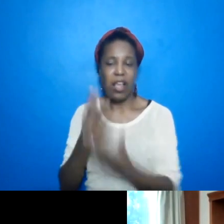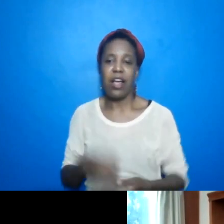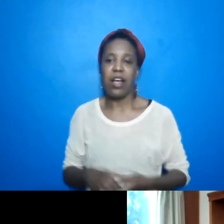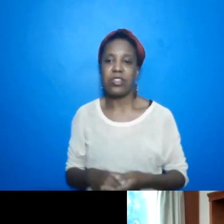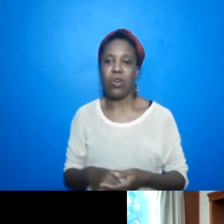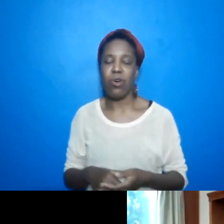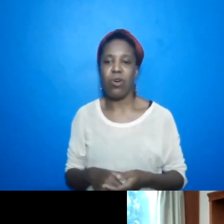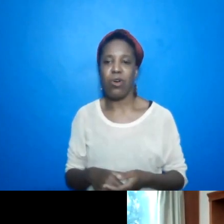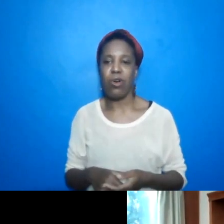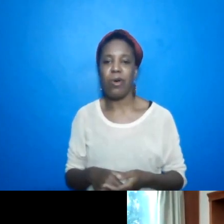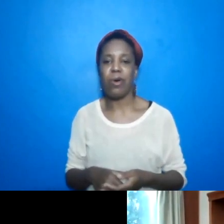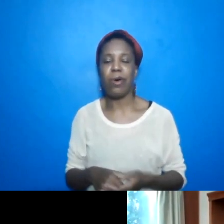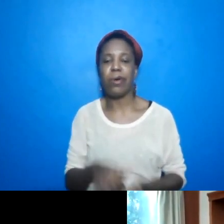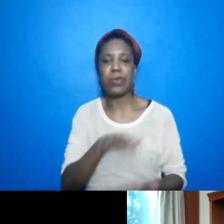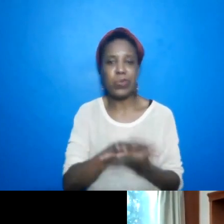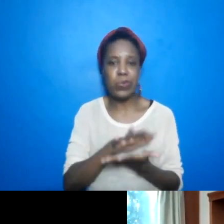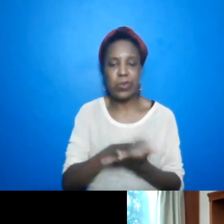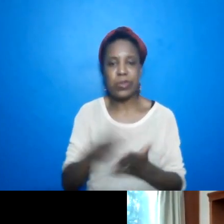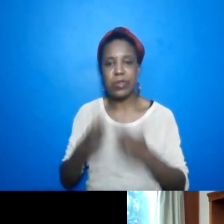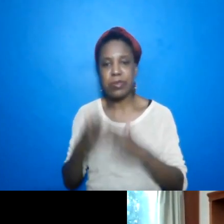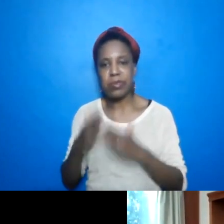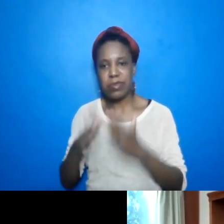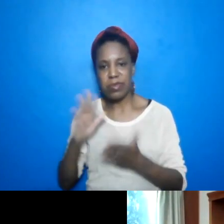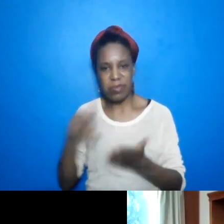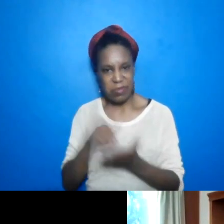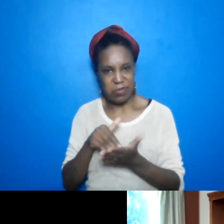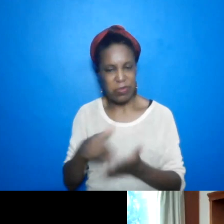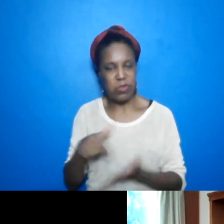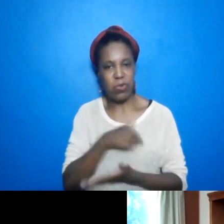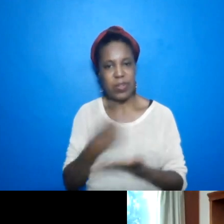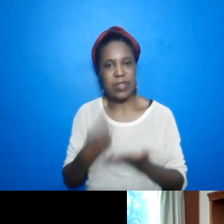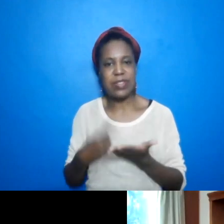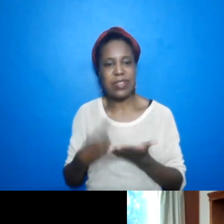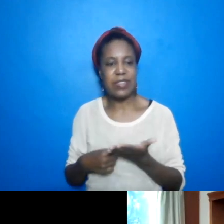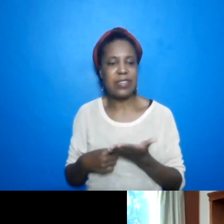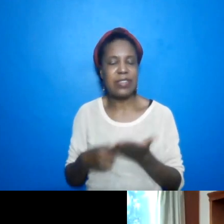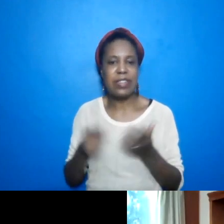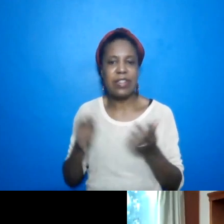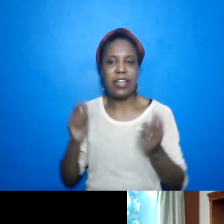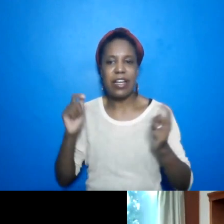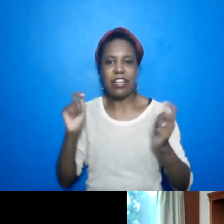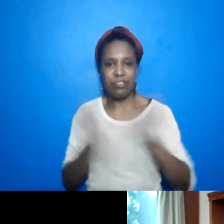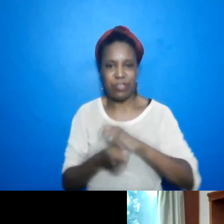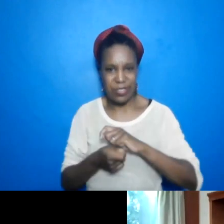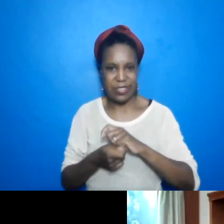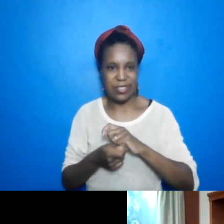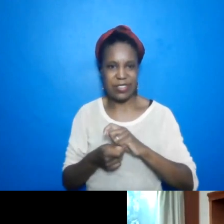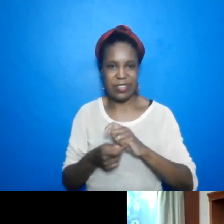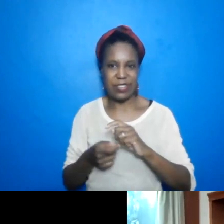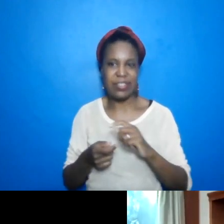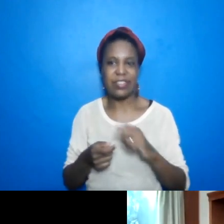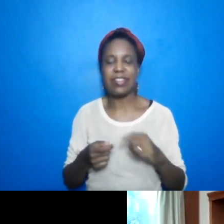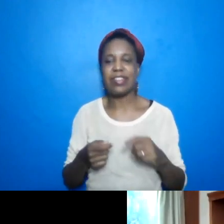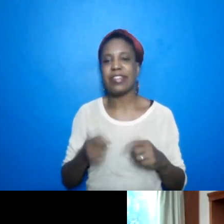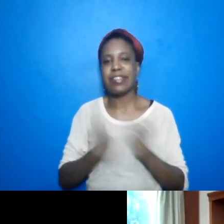community centers, and how they could shift and change that narrative and change the relationships, resources, and